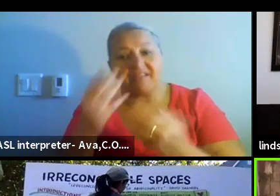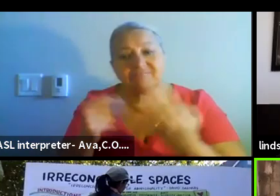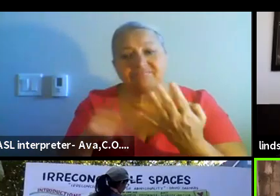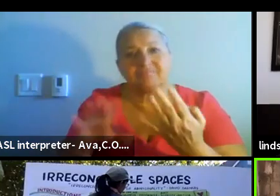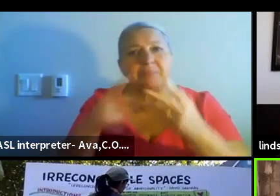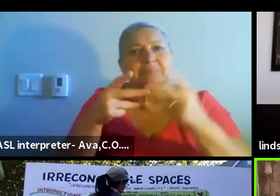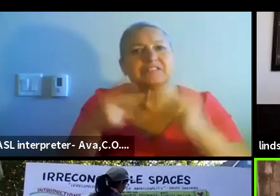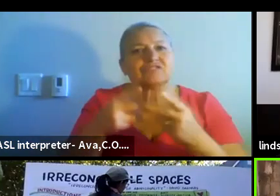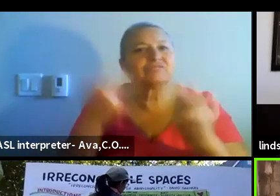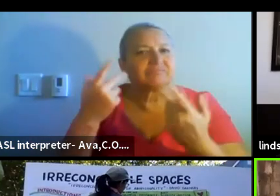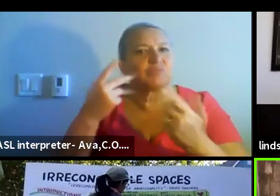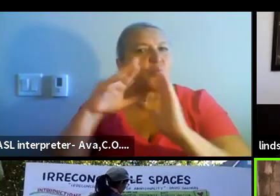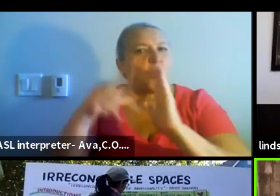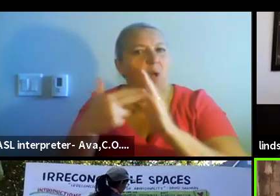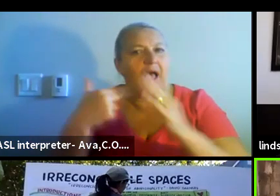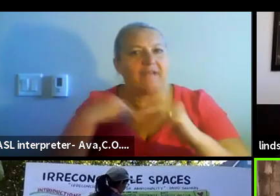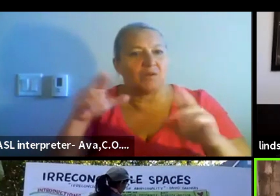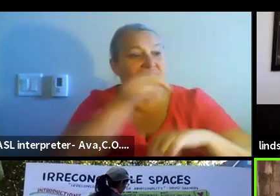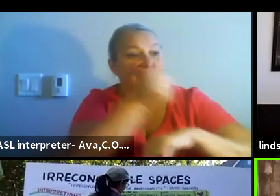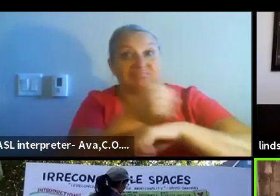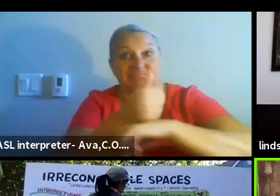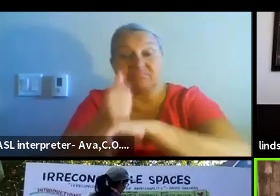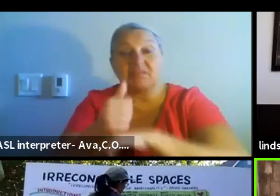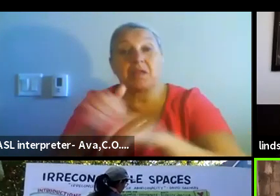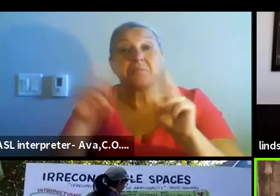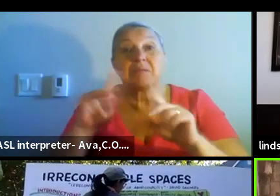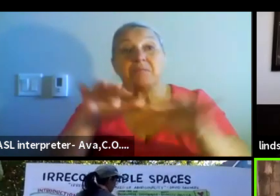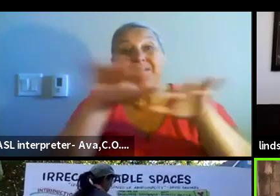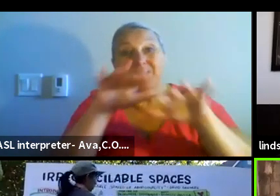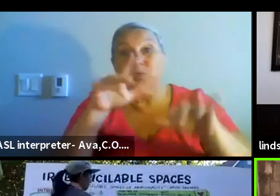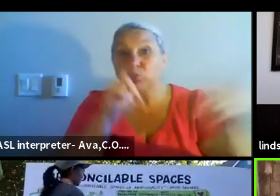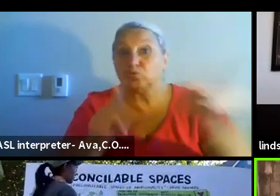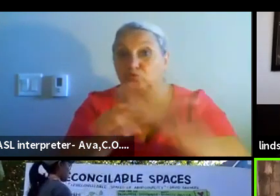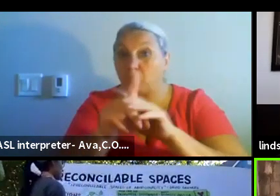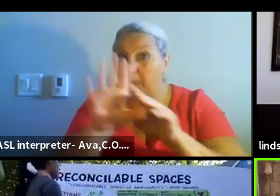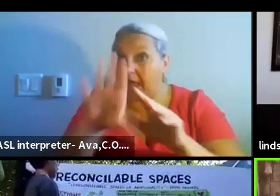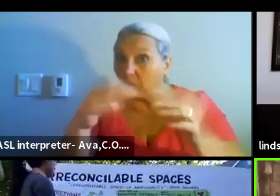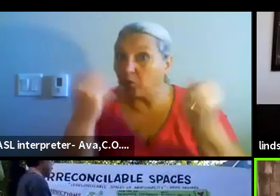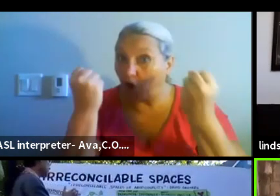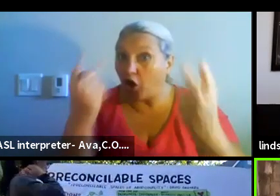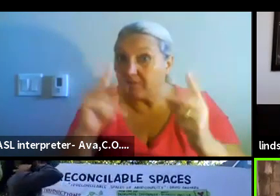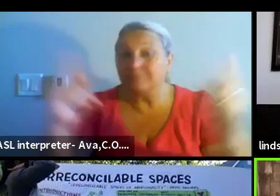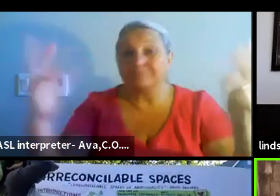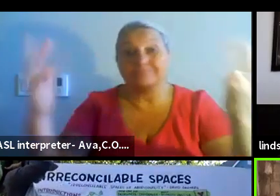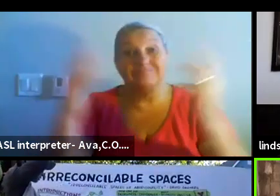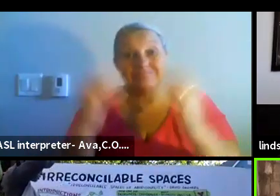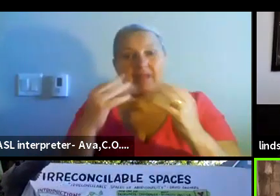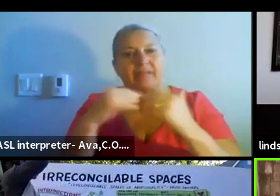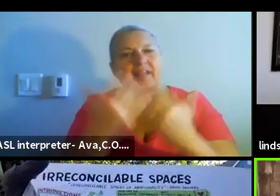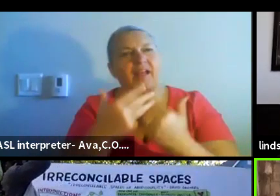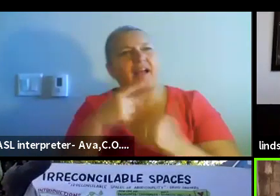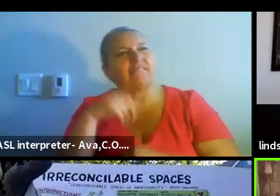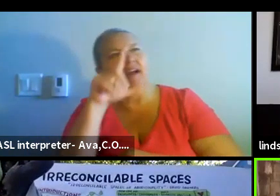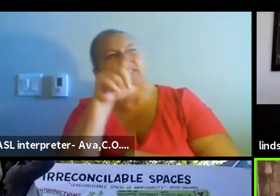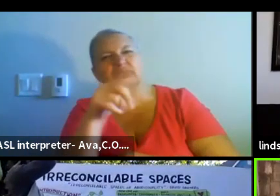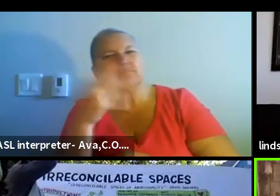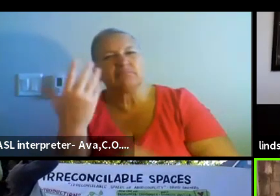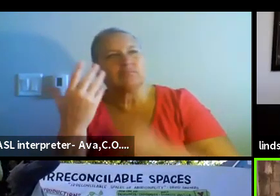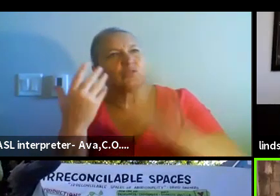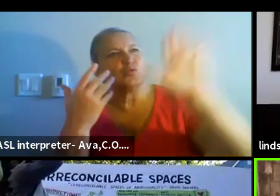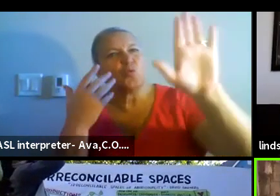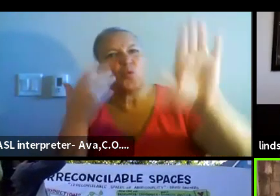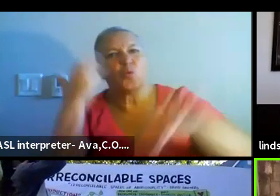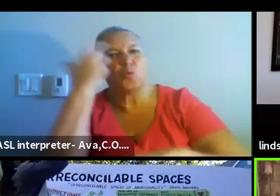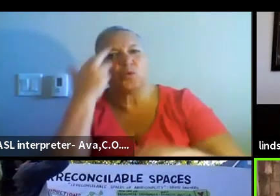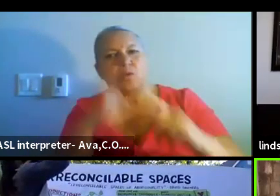positions that need to be filled. Those who showed up, and there were a lot, were then asked to outline their reasons for wishing to